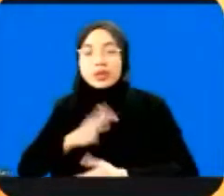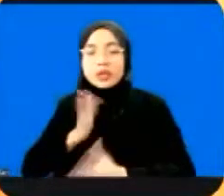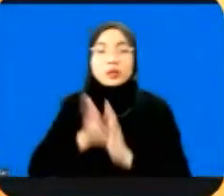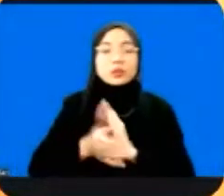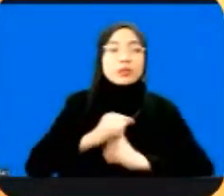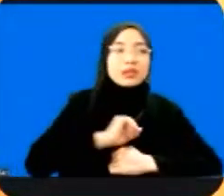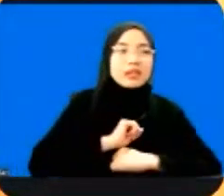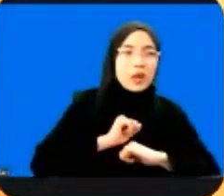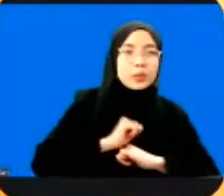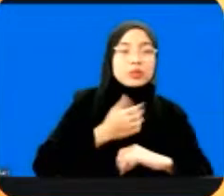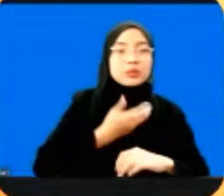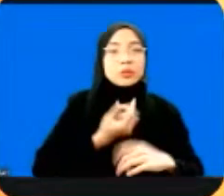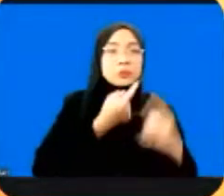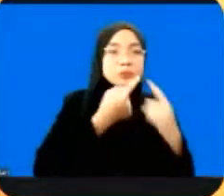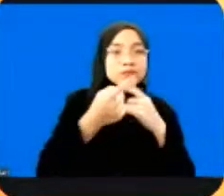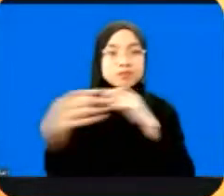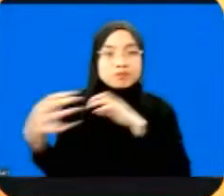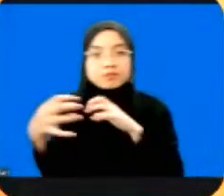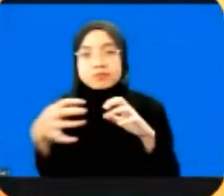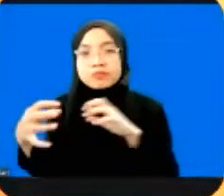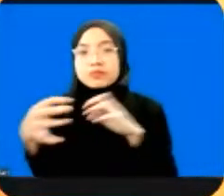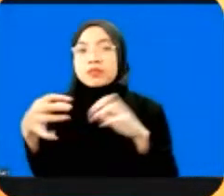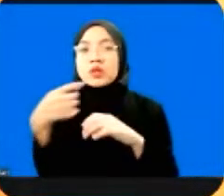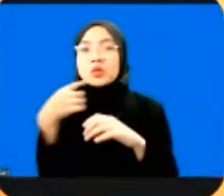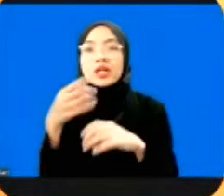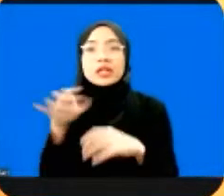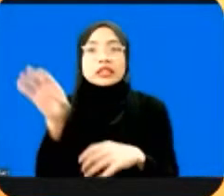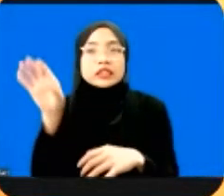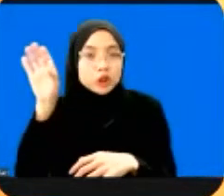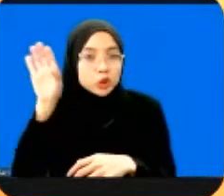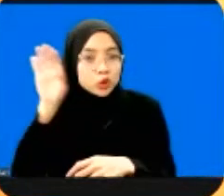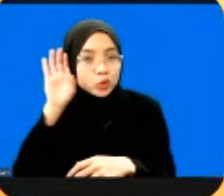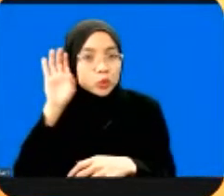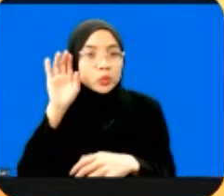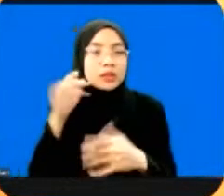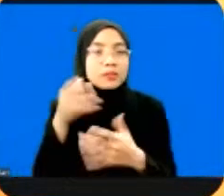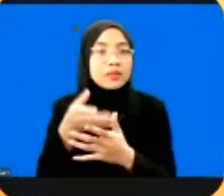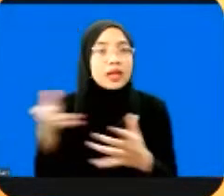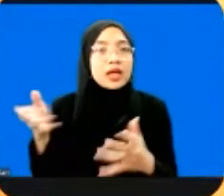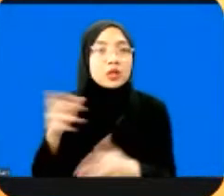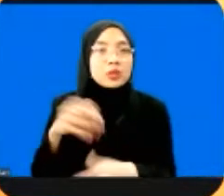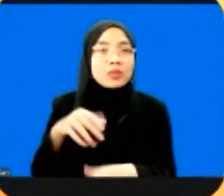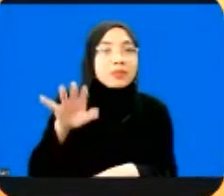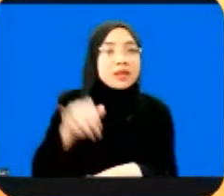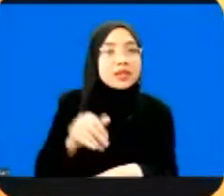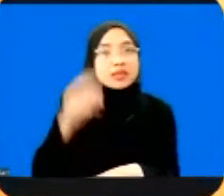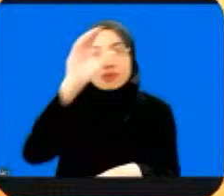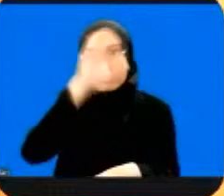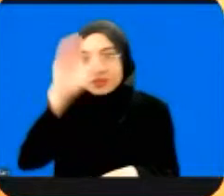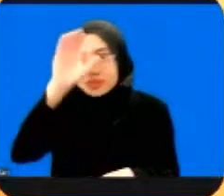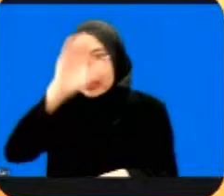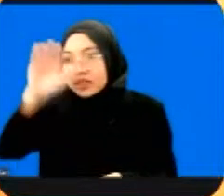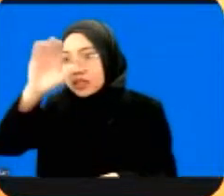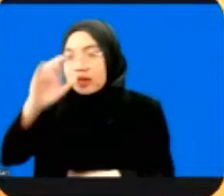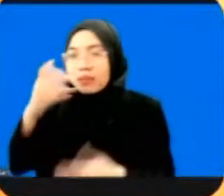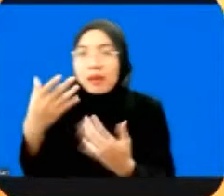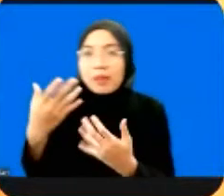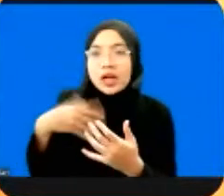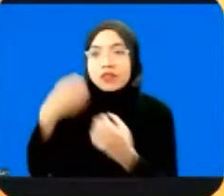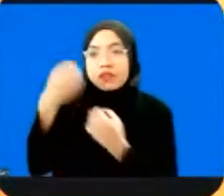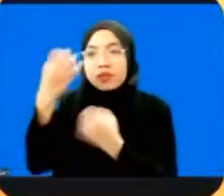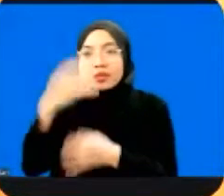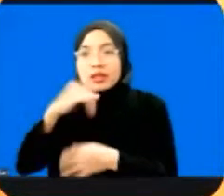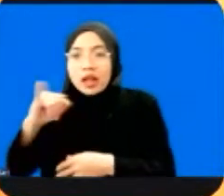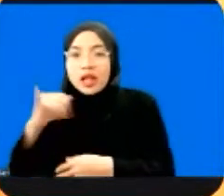where falsity and truth need be further debated. And therefore, there is